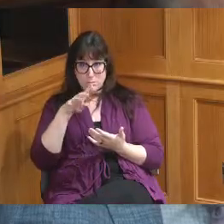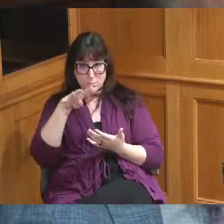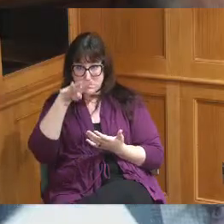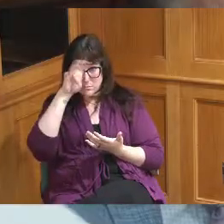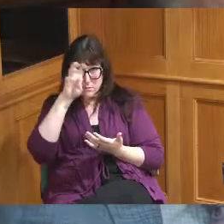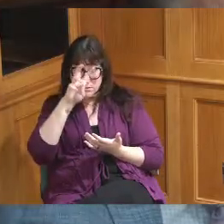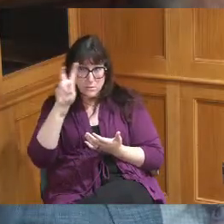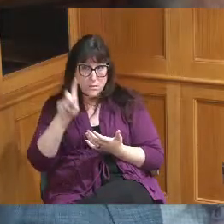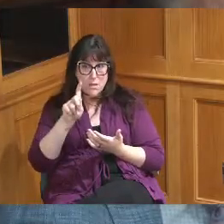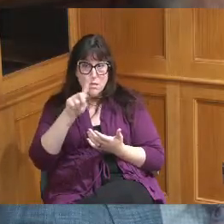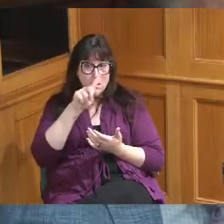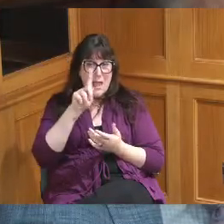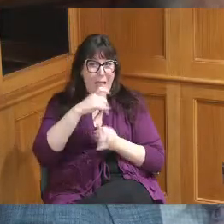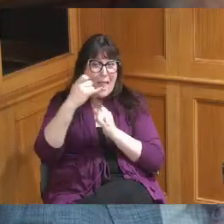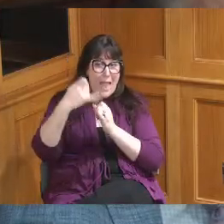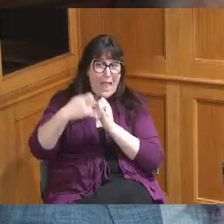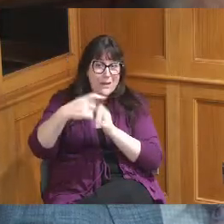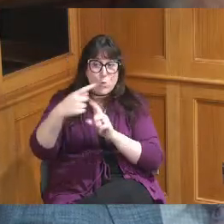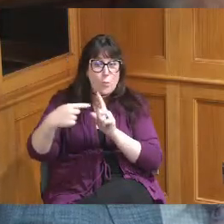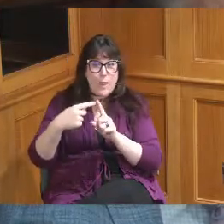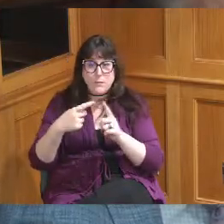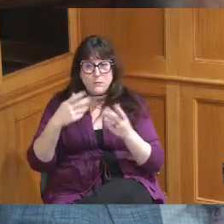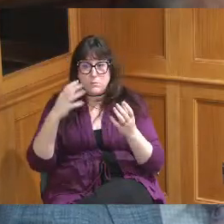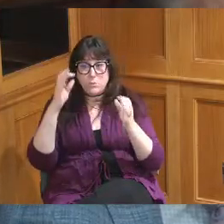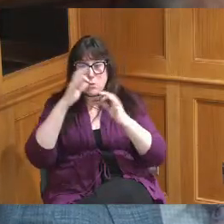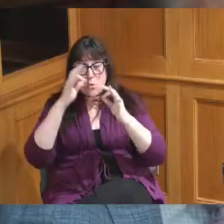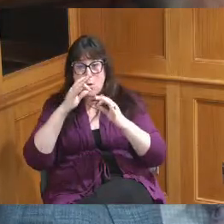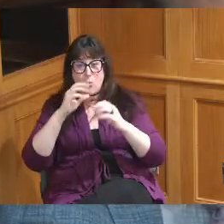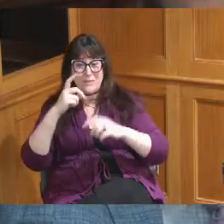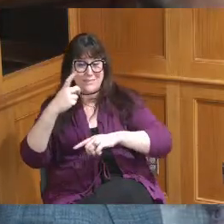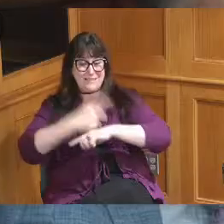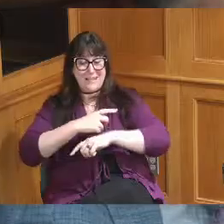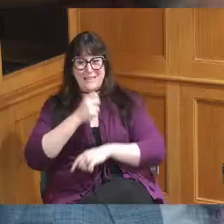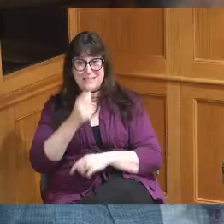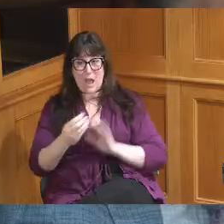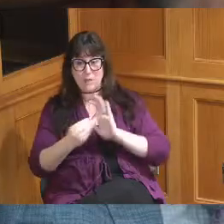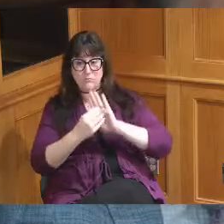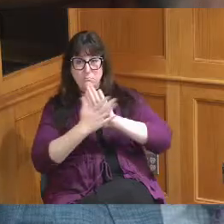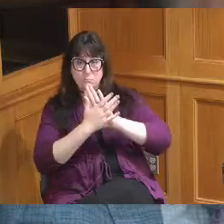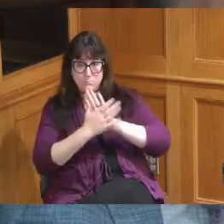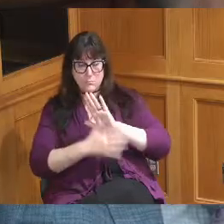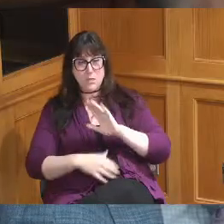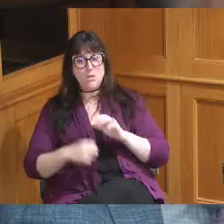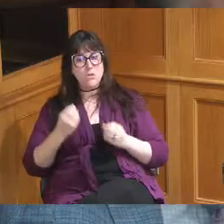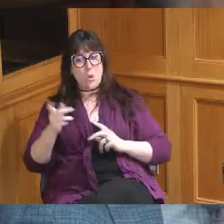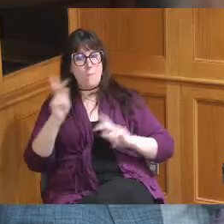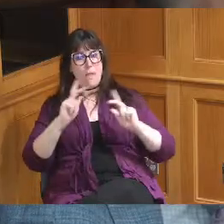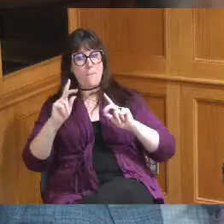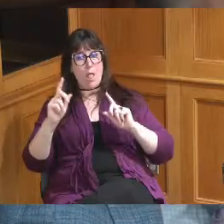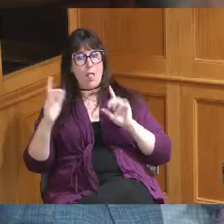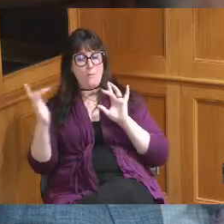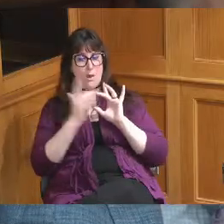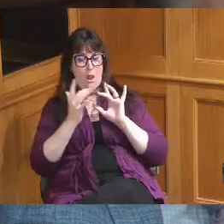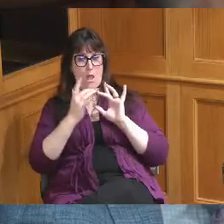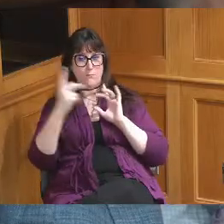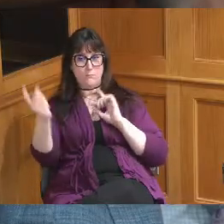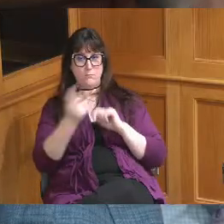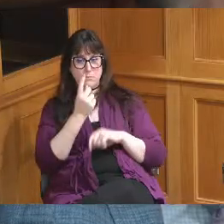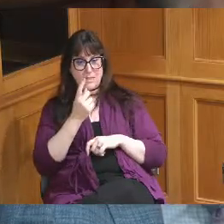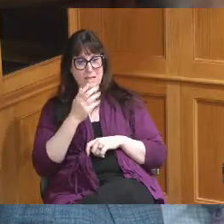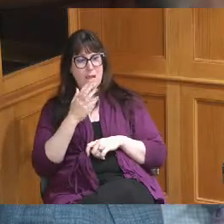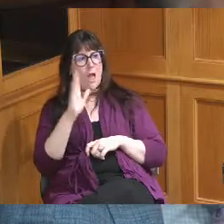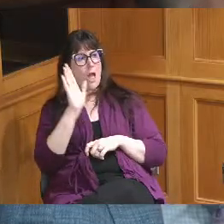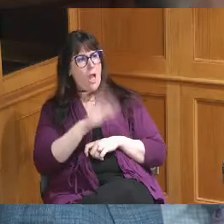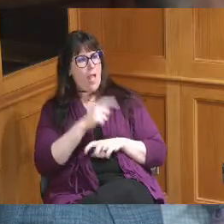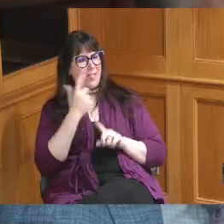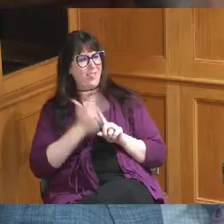it, to get the lease. And I'll be honest with you, I've had people come to me and say, listen, you guys have been on